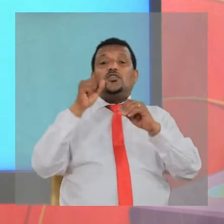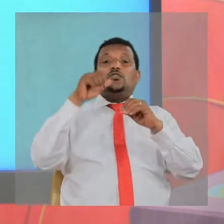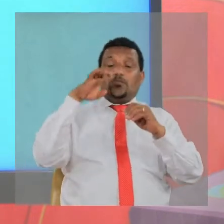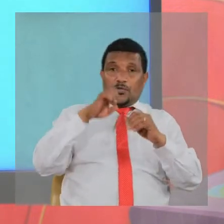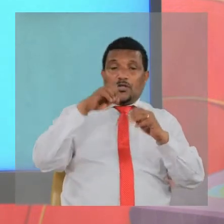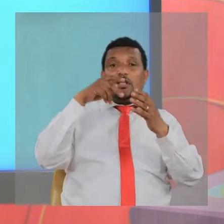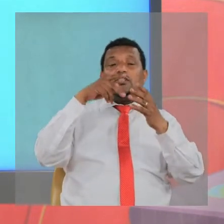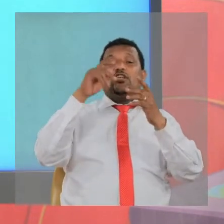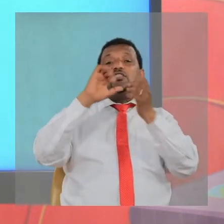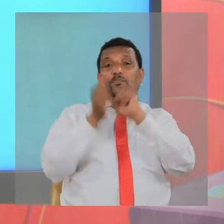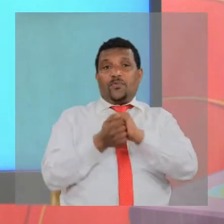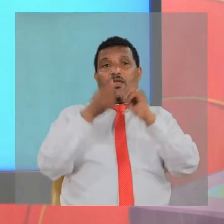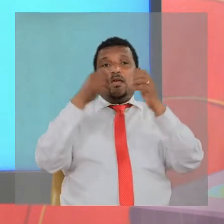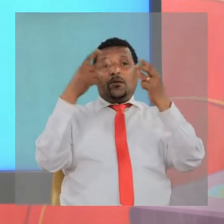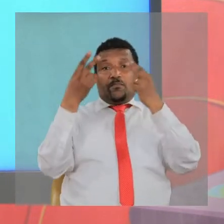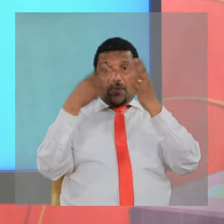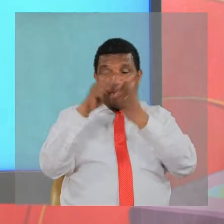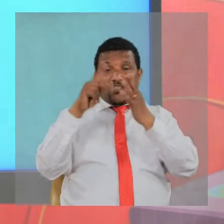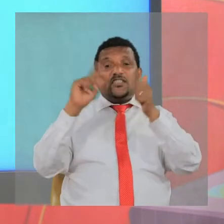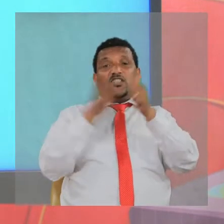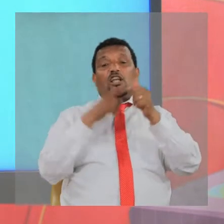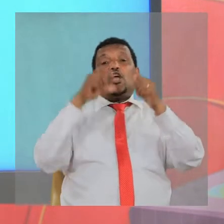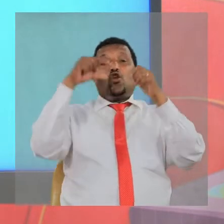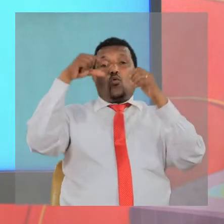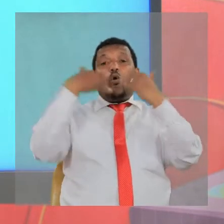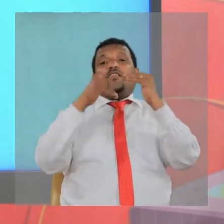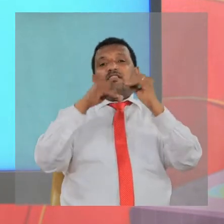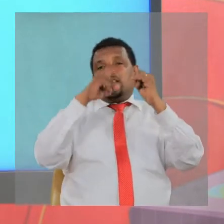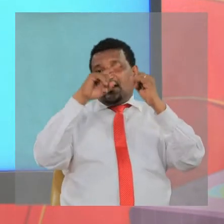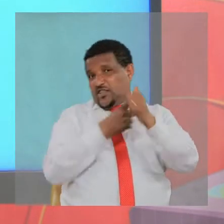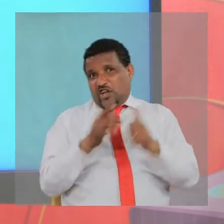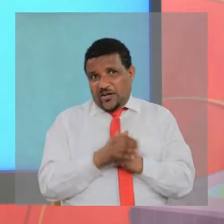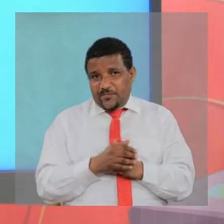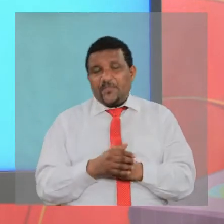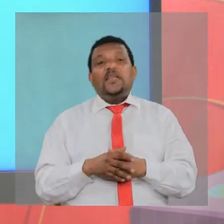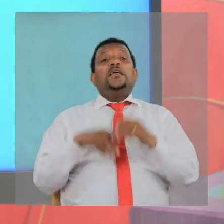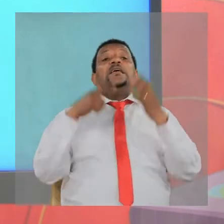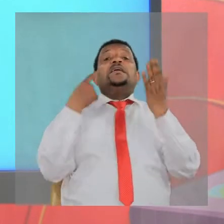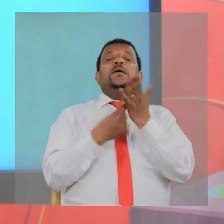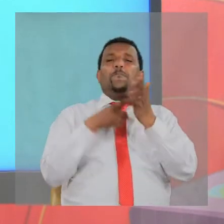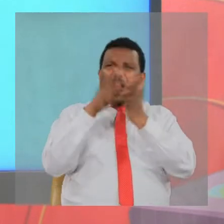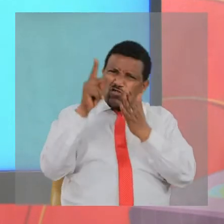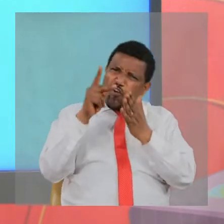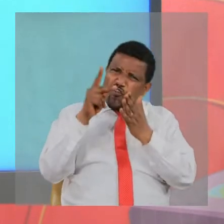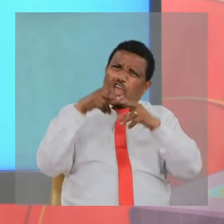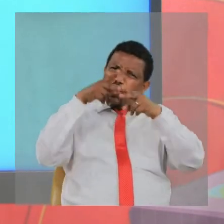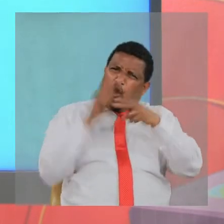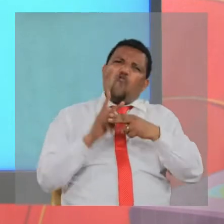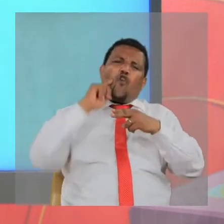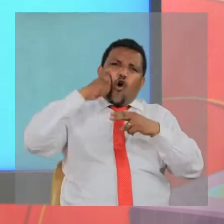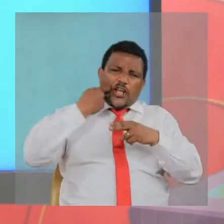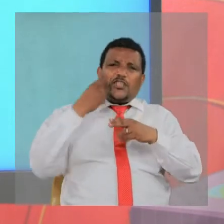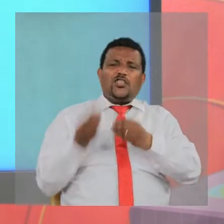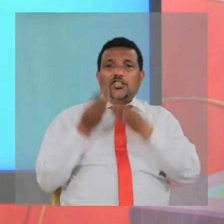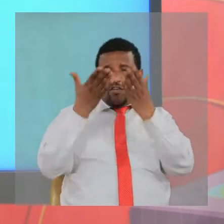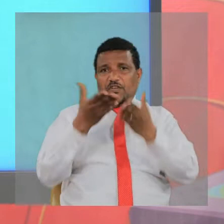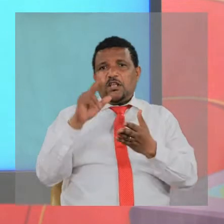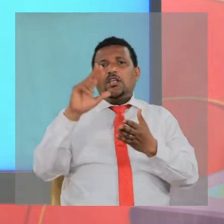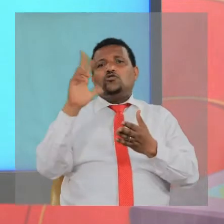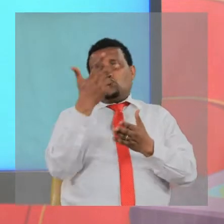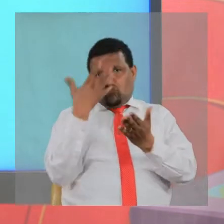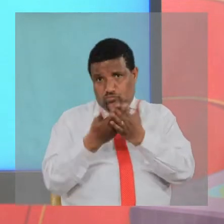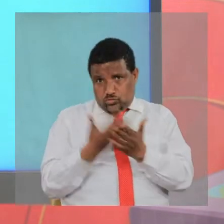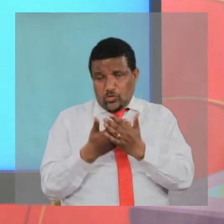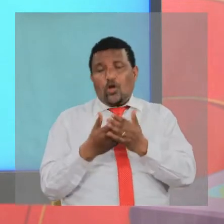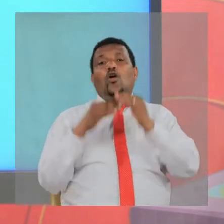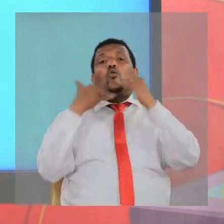multiplied by price initial divided by quantity initial. Suppose the price of a kilogram of orange is given, which is bursary,